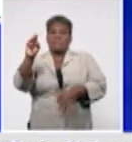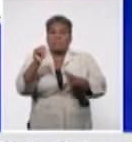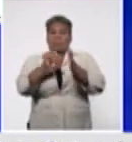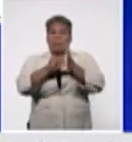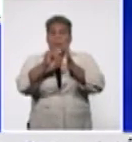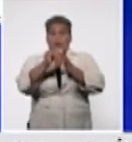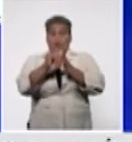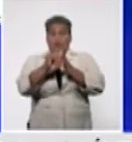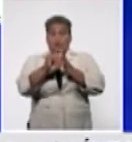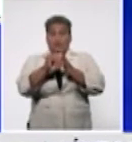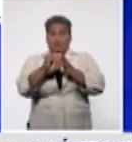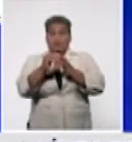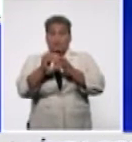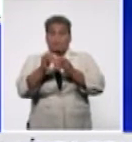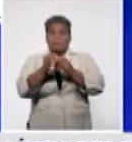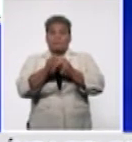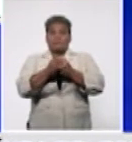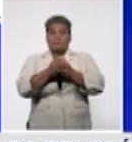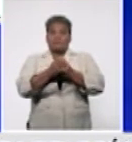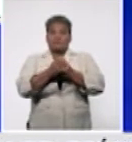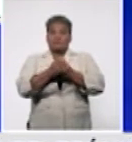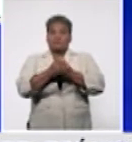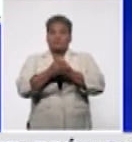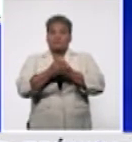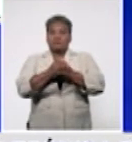3,862,301 diagnosed cases and